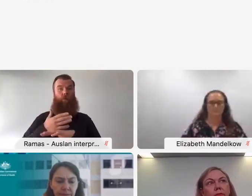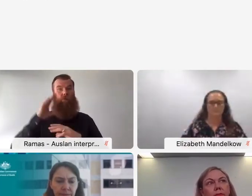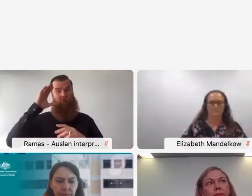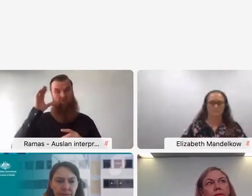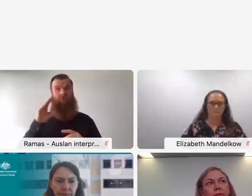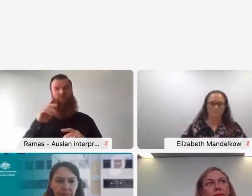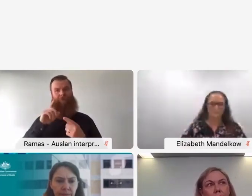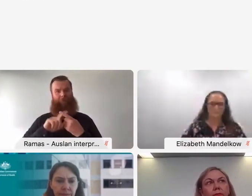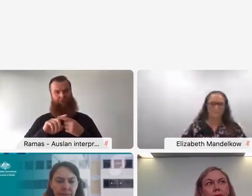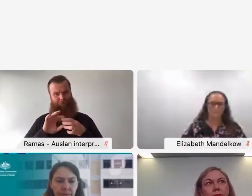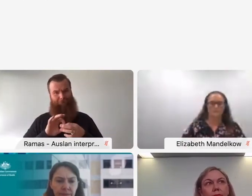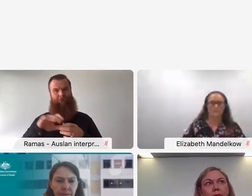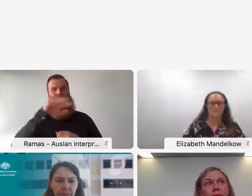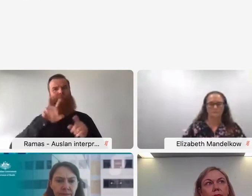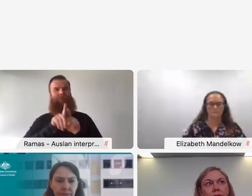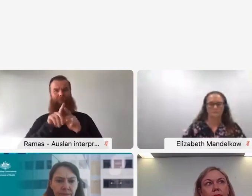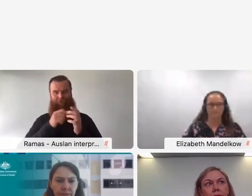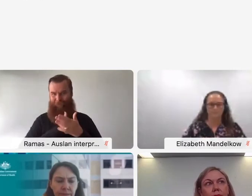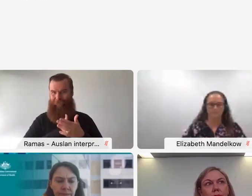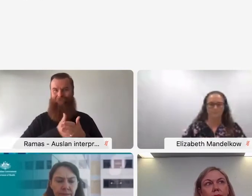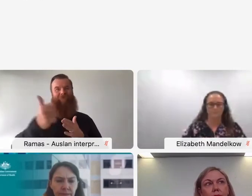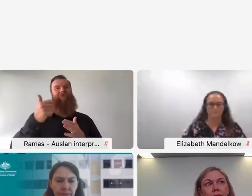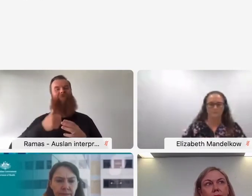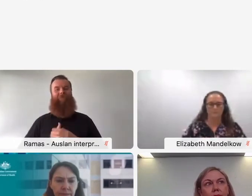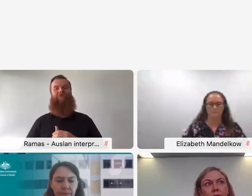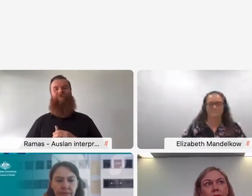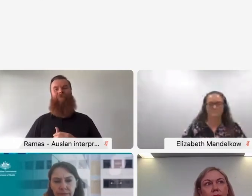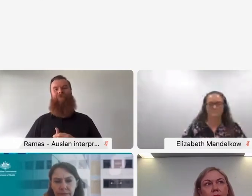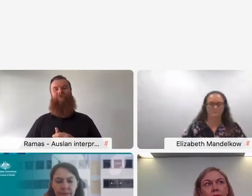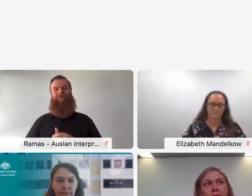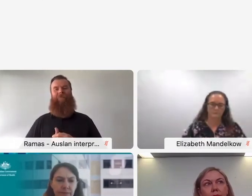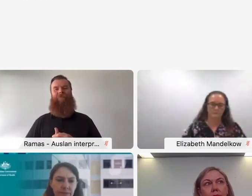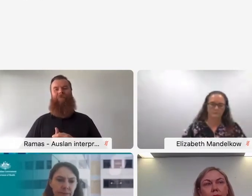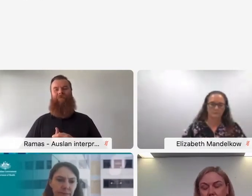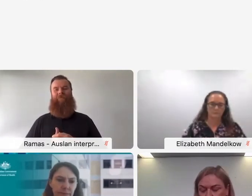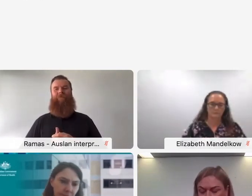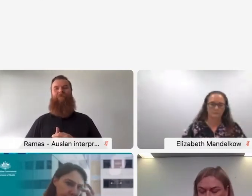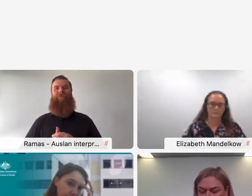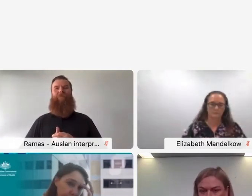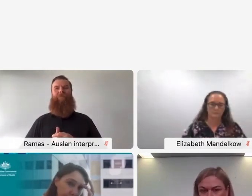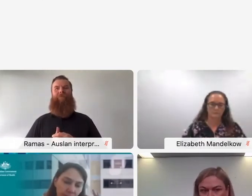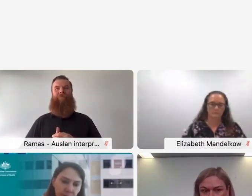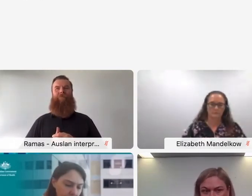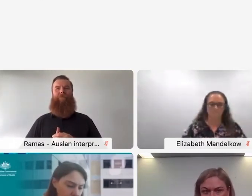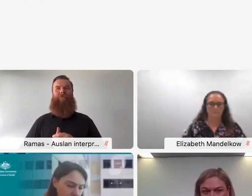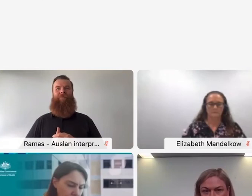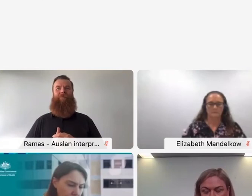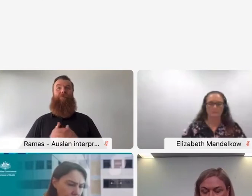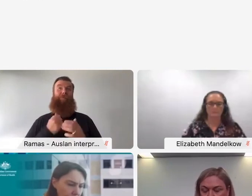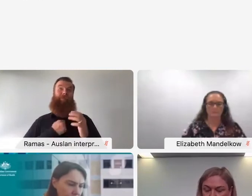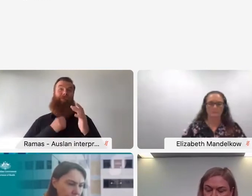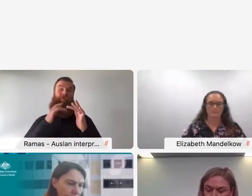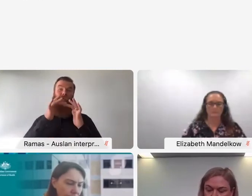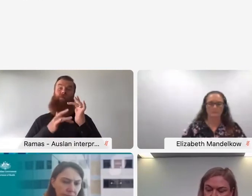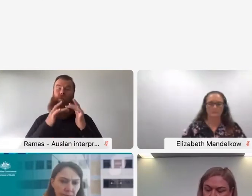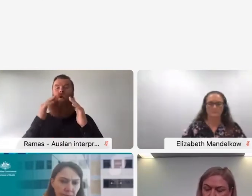regional areas. So there's definitely, on our website, on the Home Affairs website, there are definitely links to working in